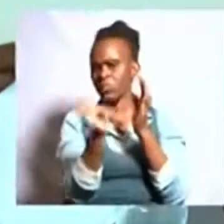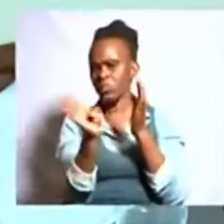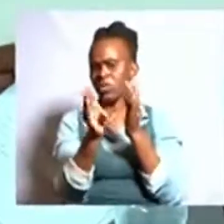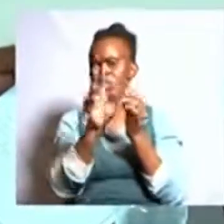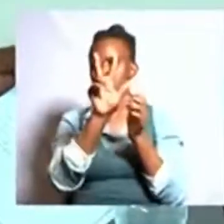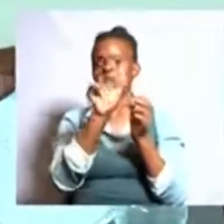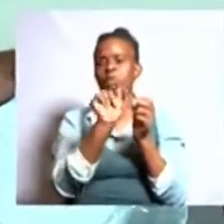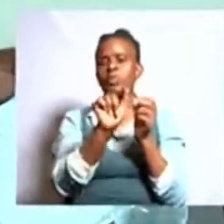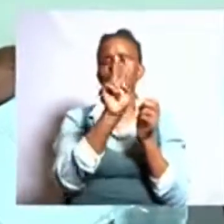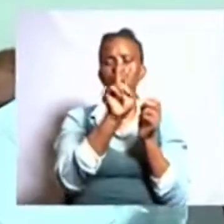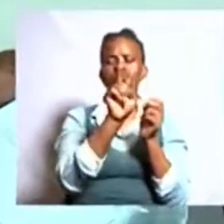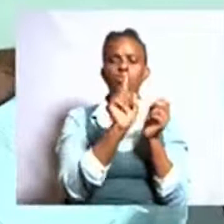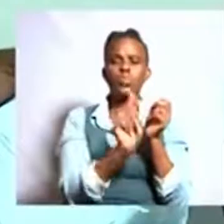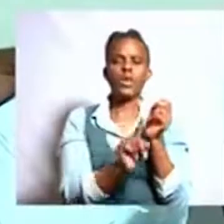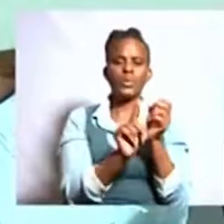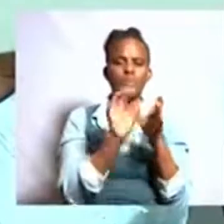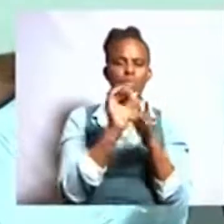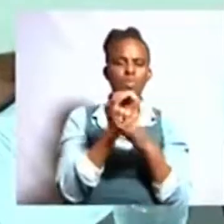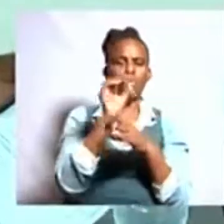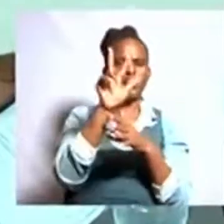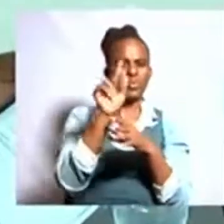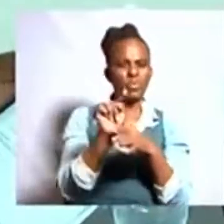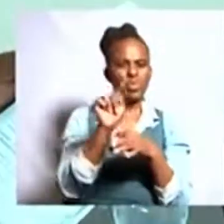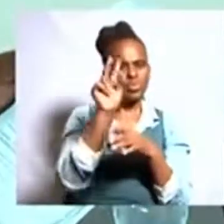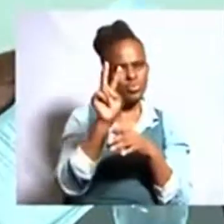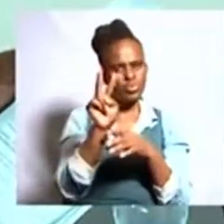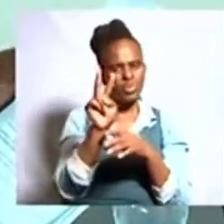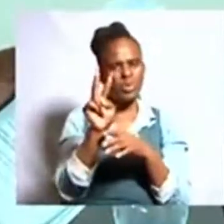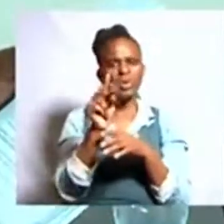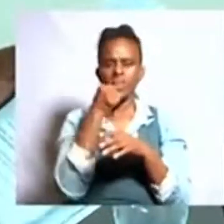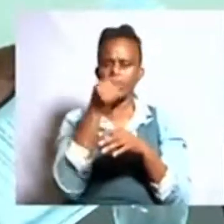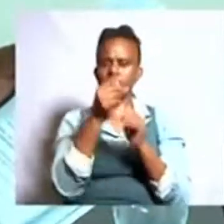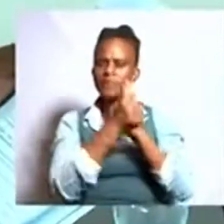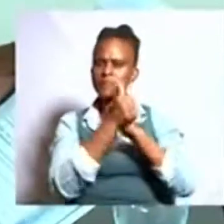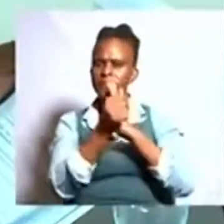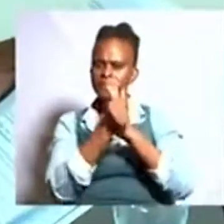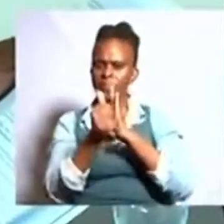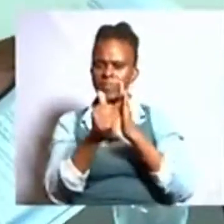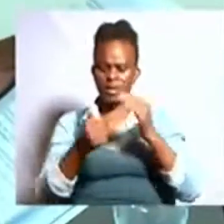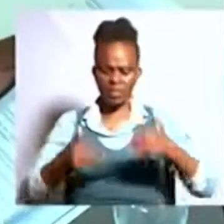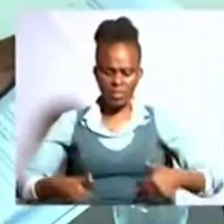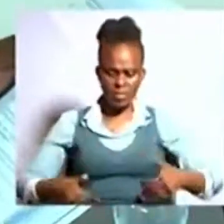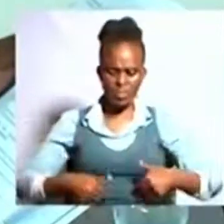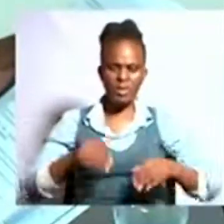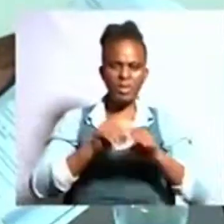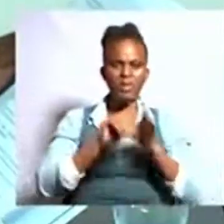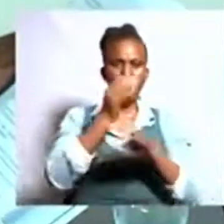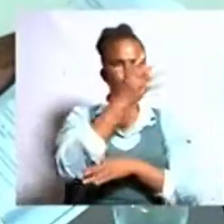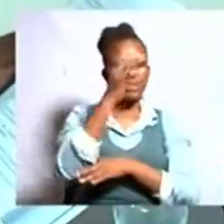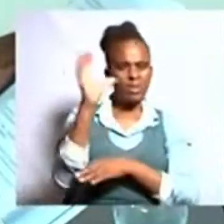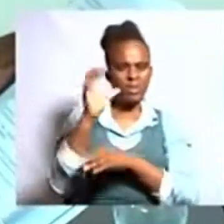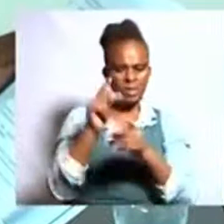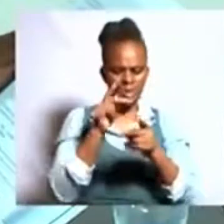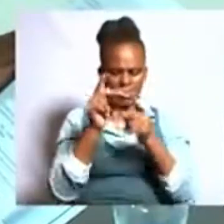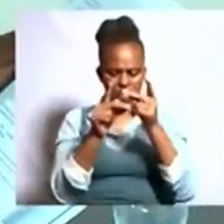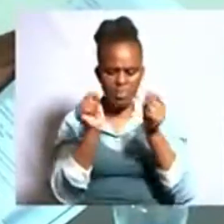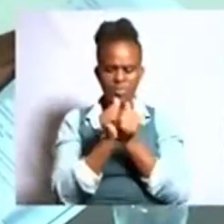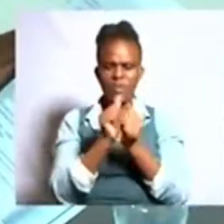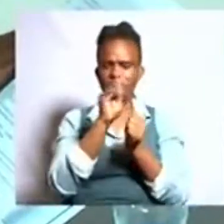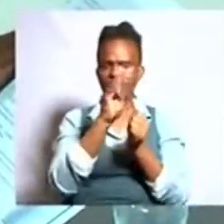3.2, 1 or 2, it is saying to provide skills training to youth in timber processing and beekeeping